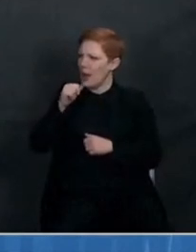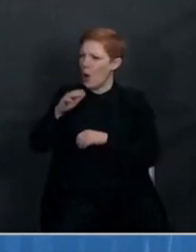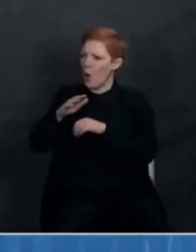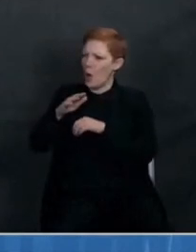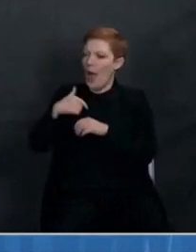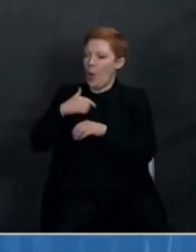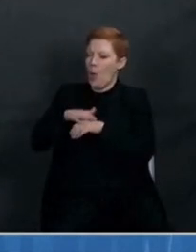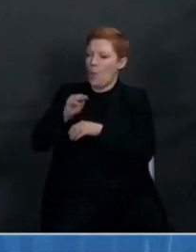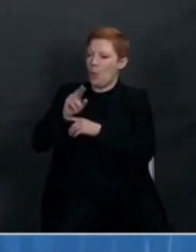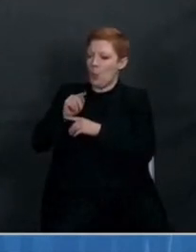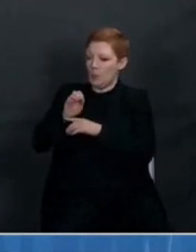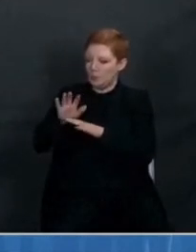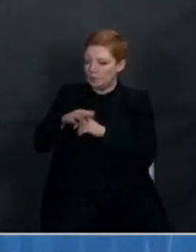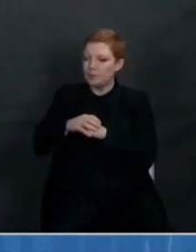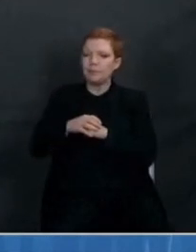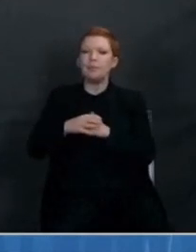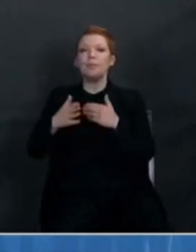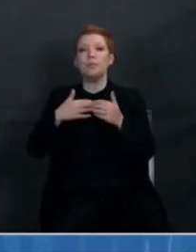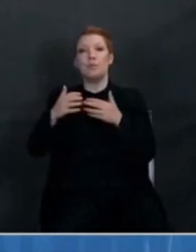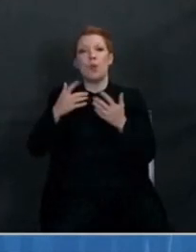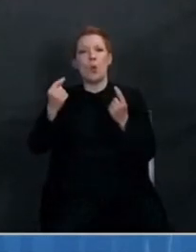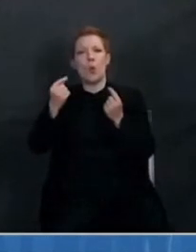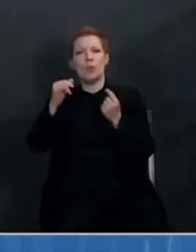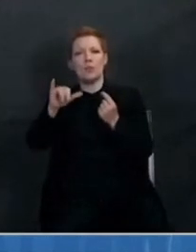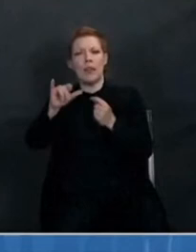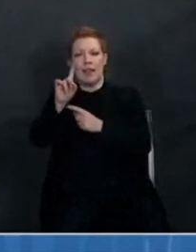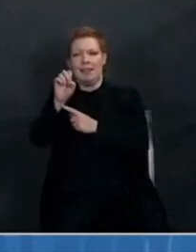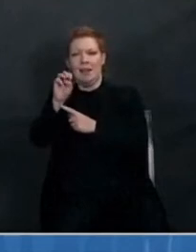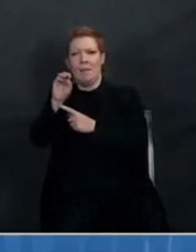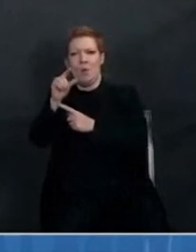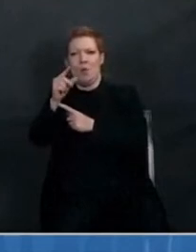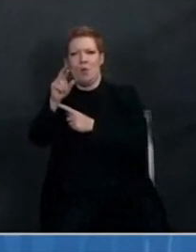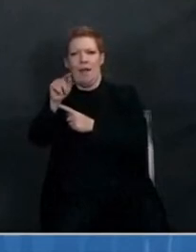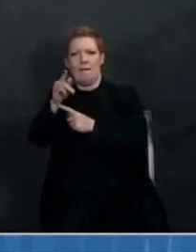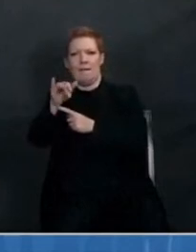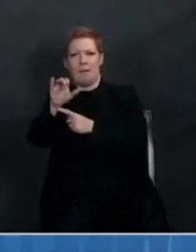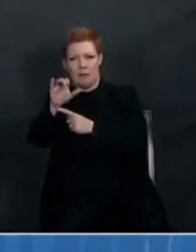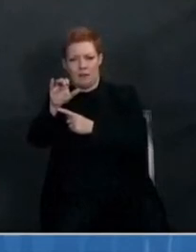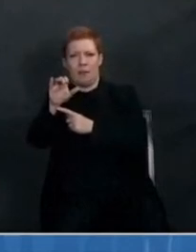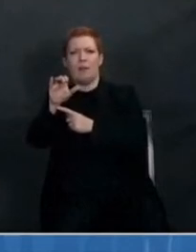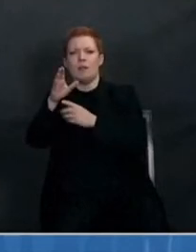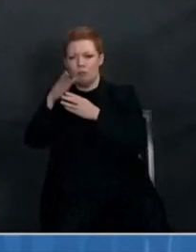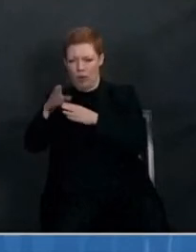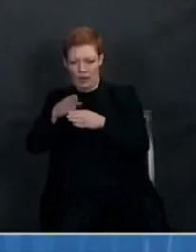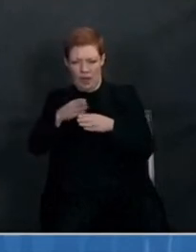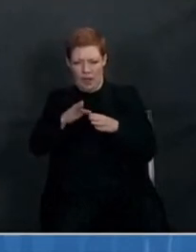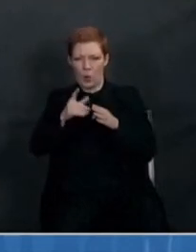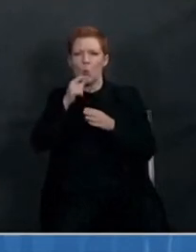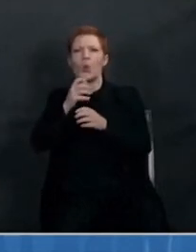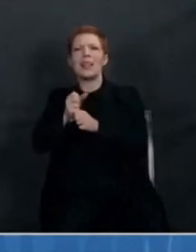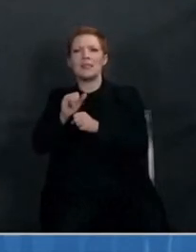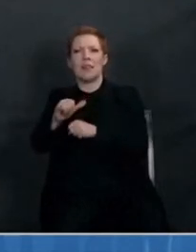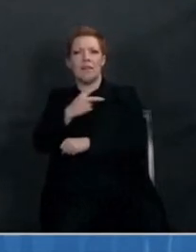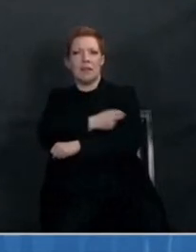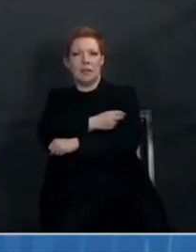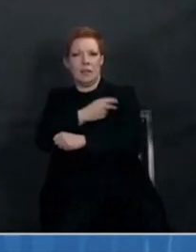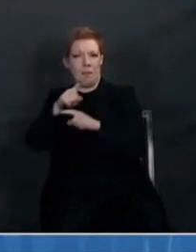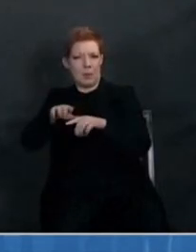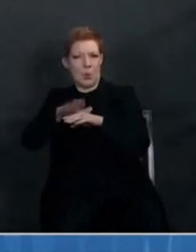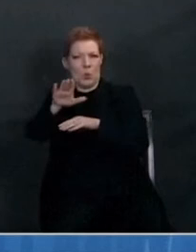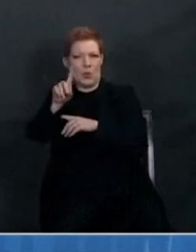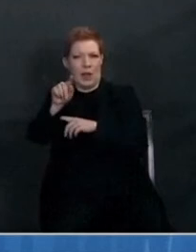what is the demographic breakdown of who is getting the vaccine based on the data that you have? And what is the federal